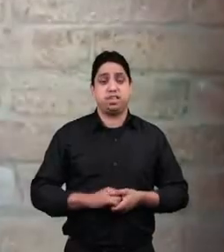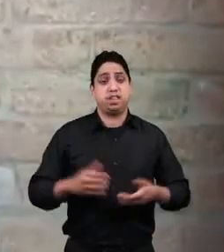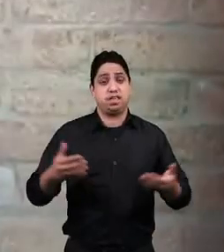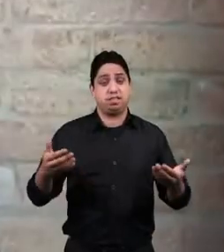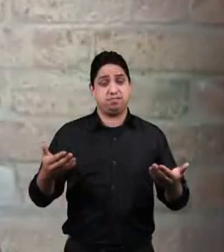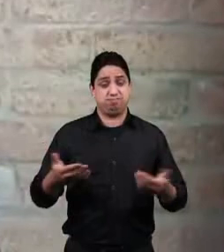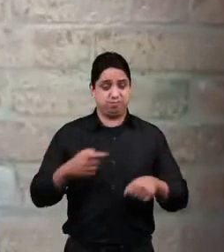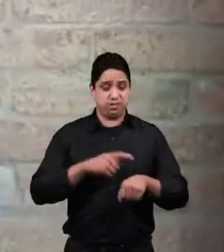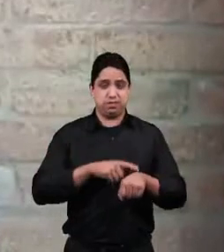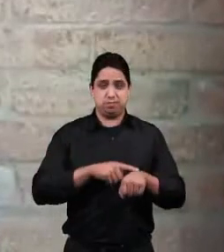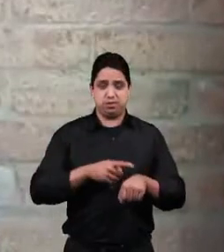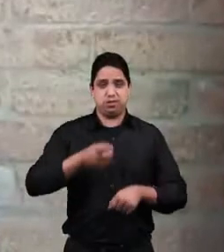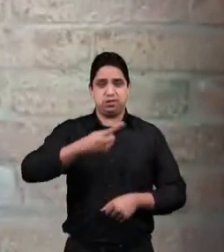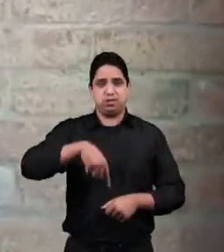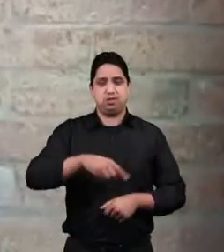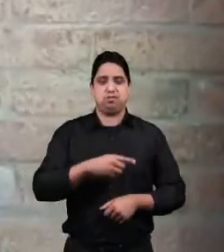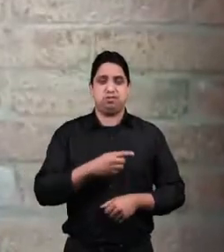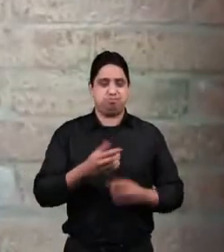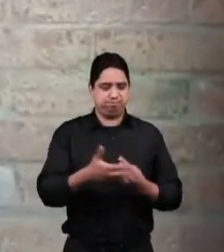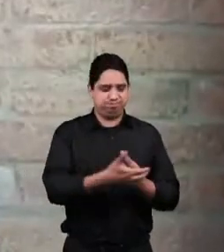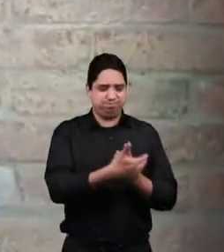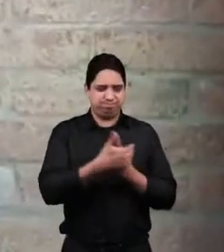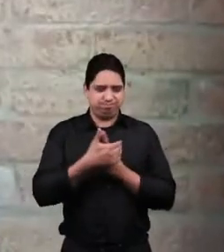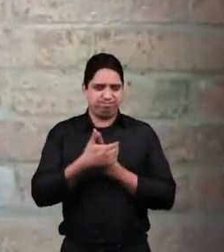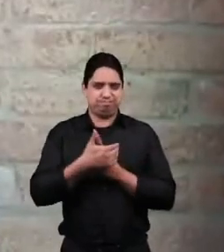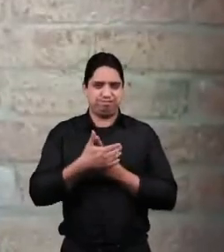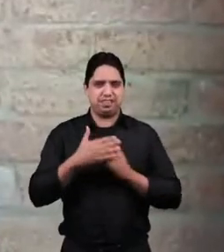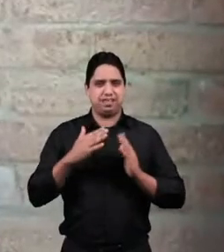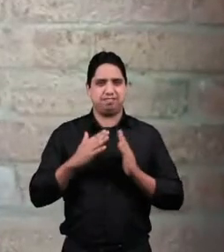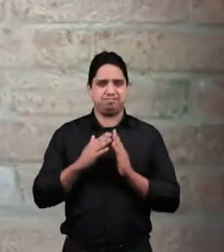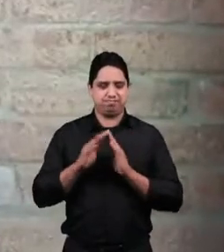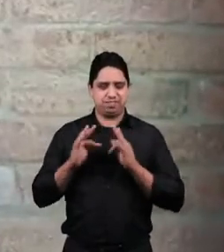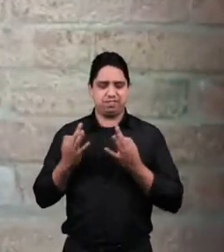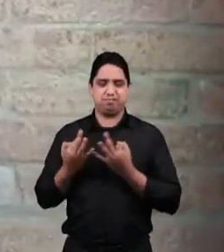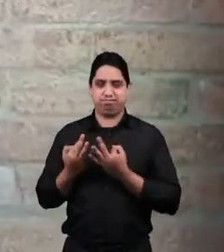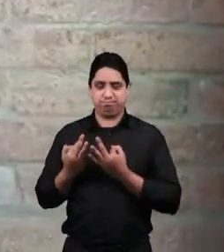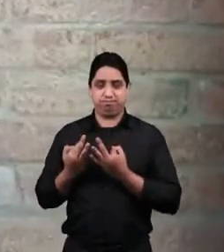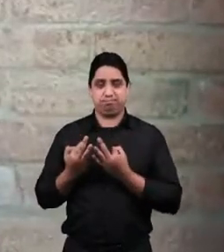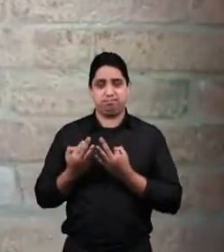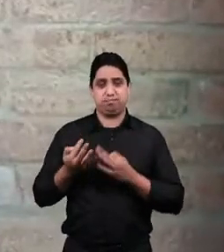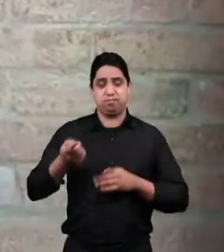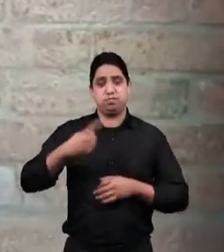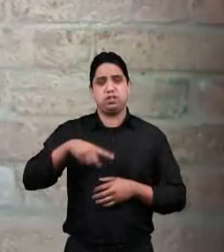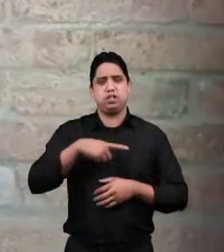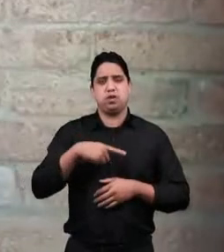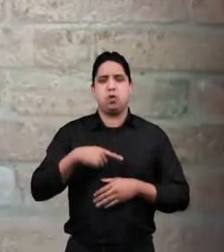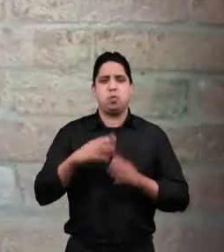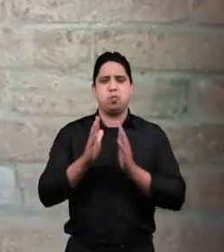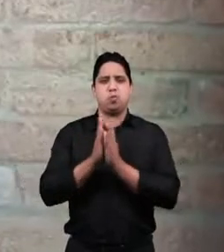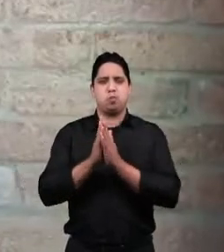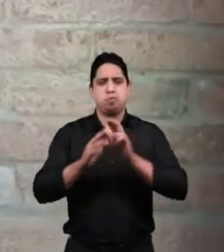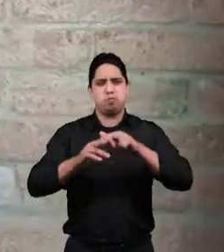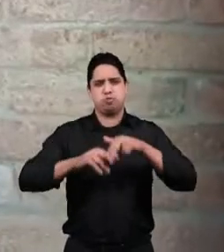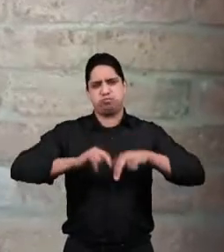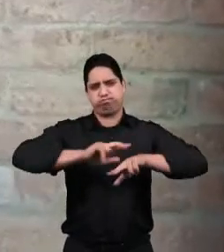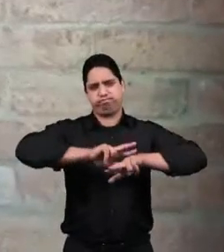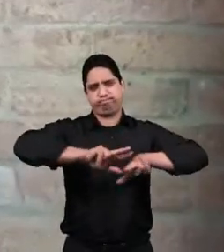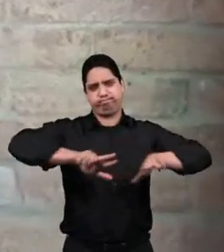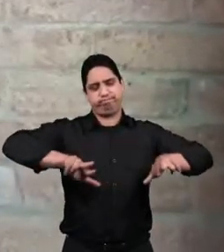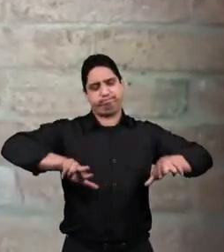Brethren, at this moment where we are in social reclusion, we would